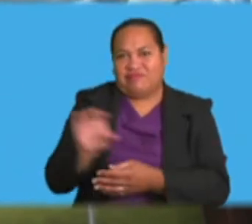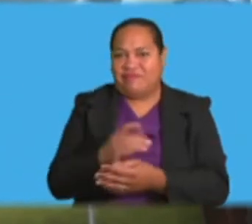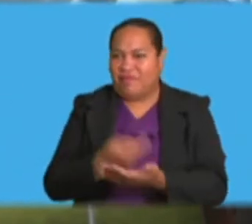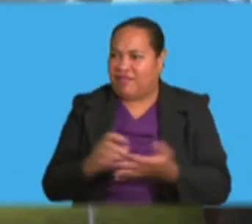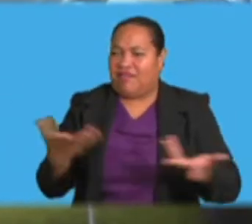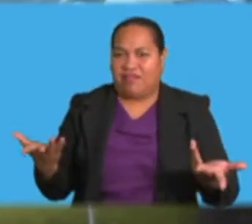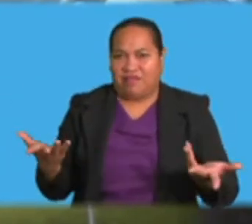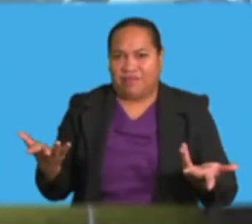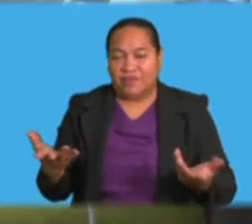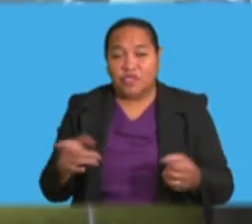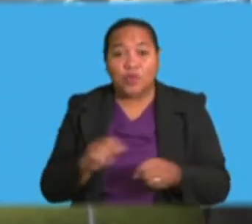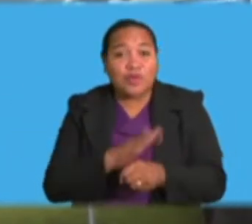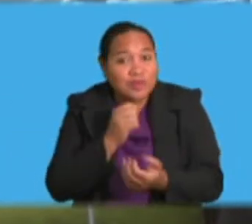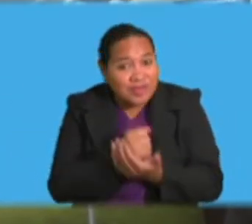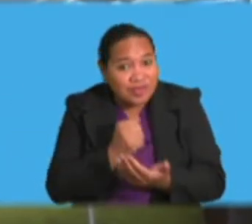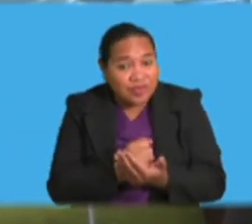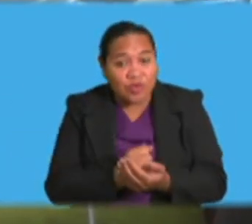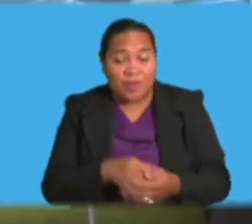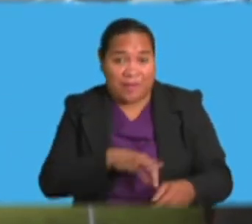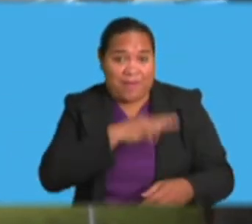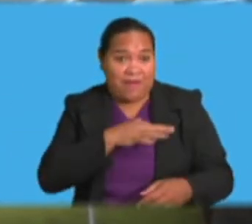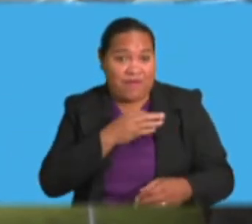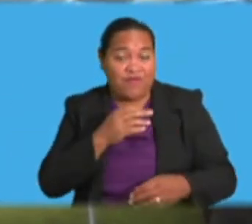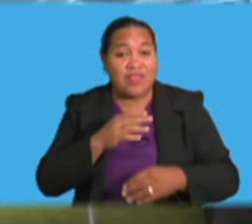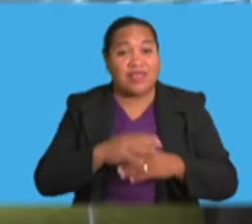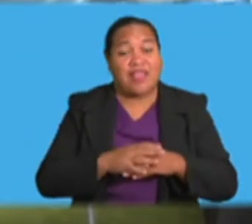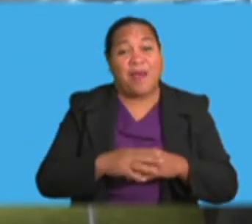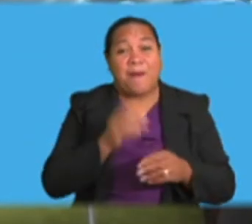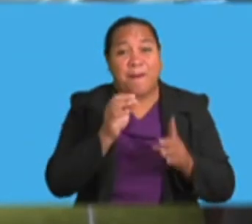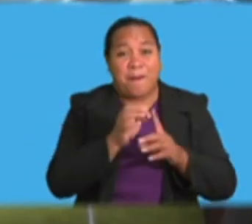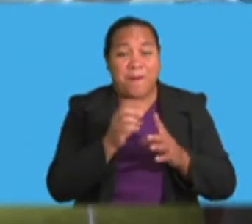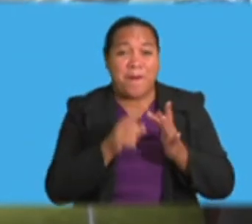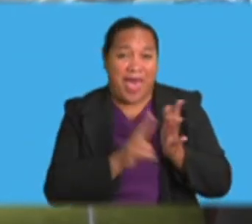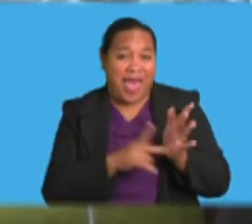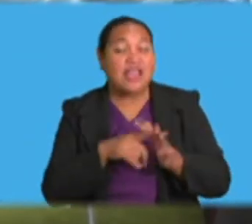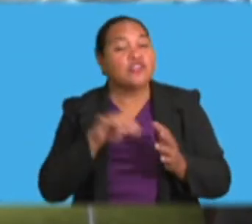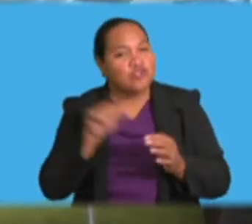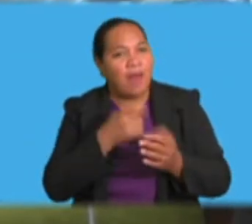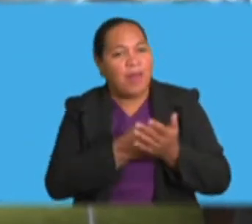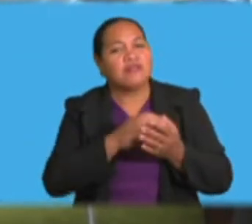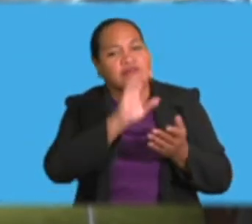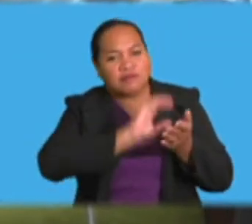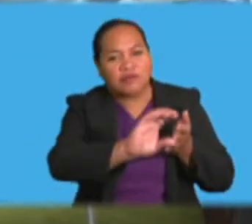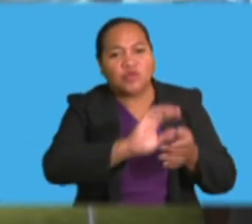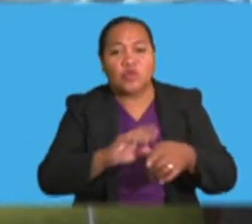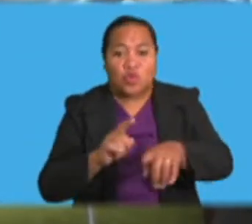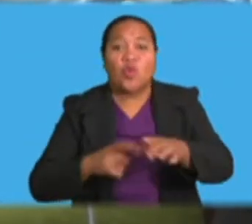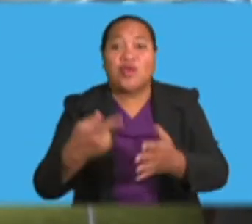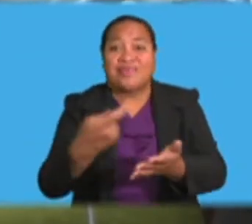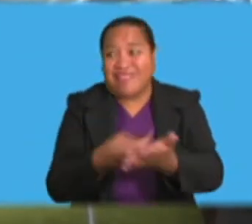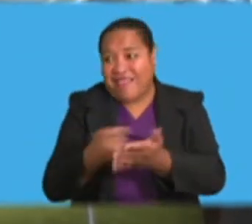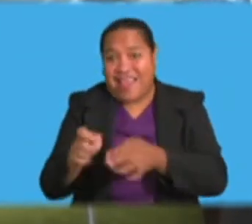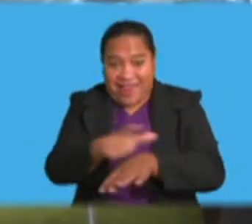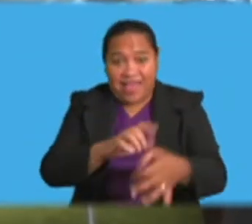Speaker, to ensure that the benefits of the pine industry went directly to the pine landowners who leased the land to Fiji